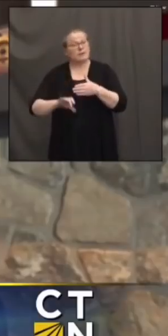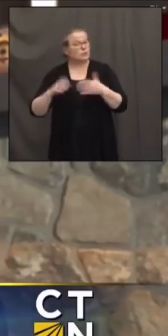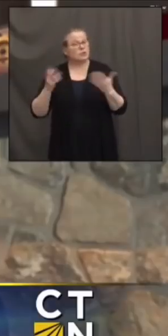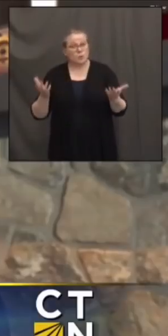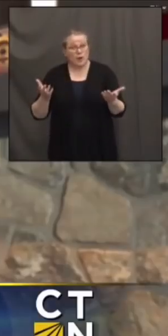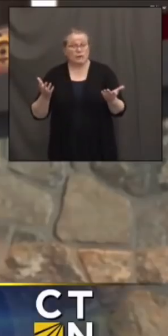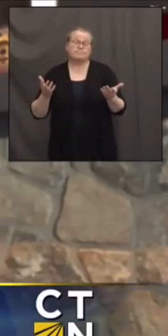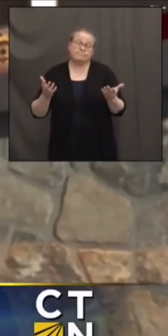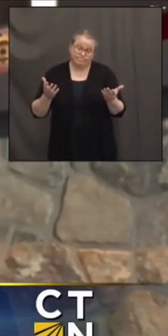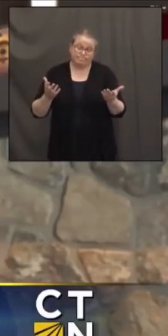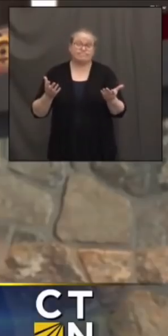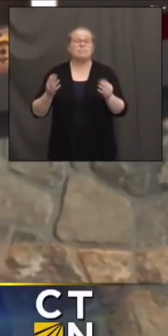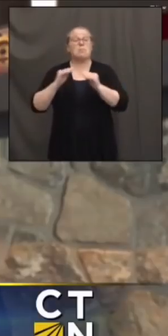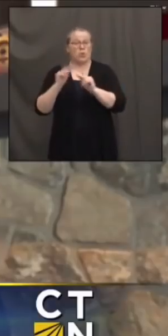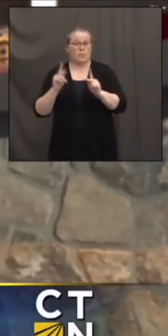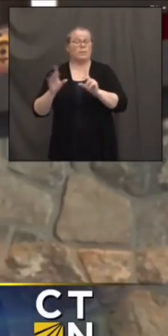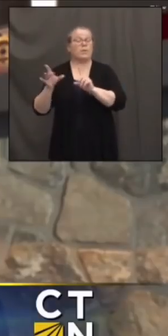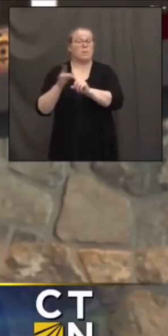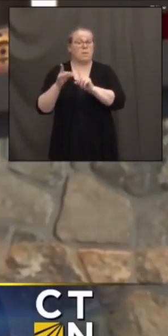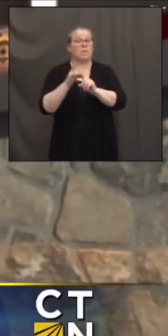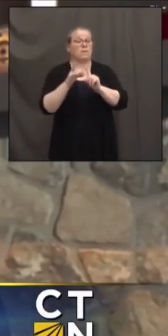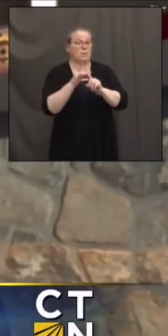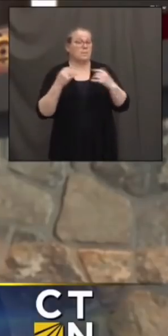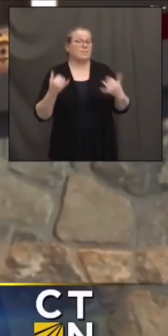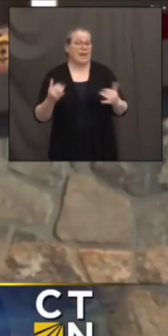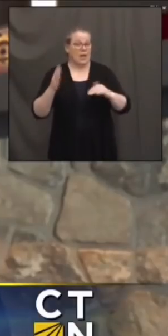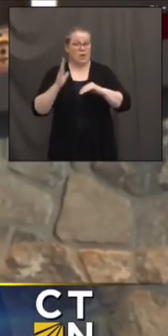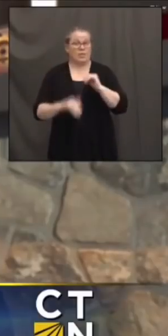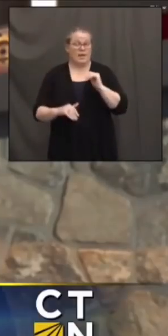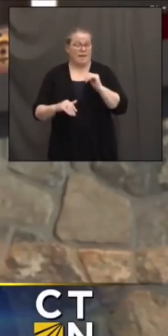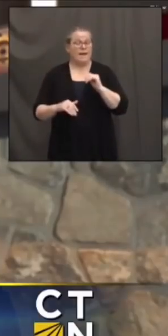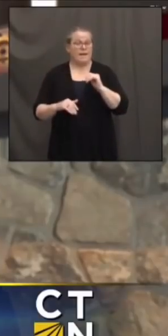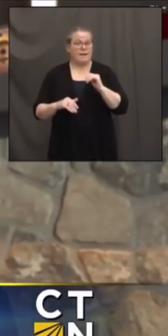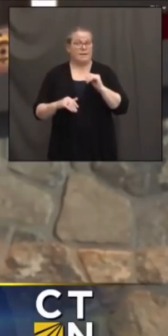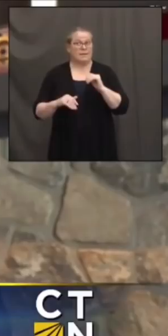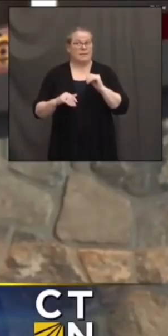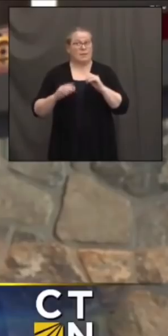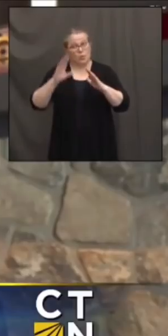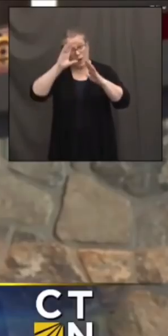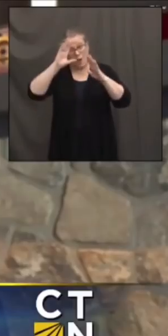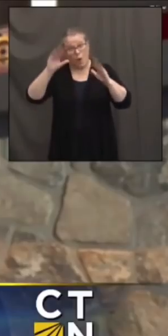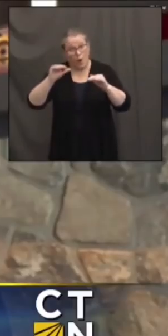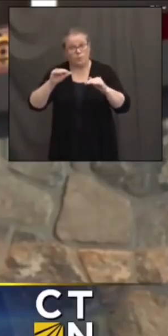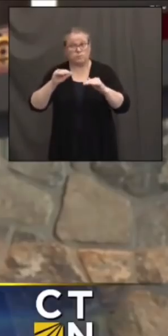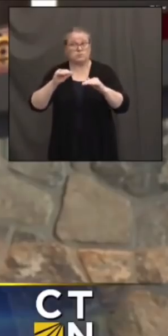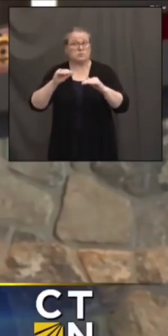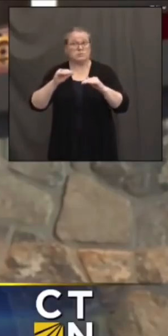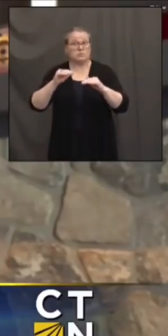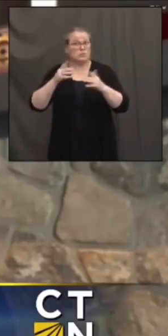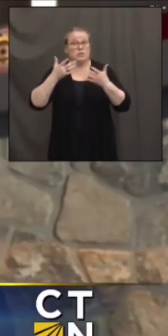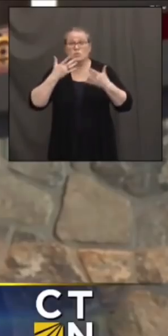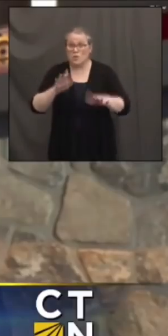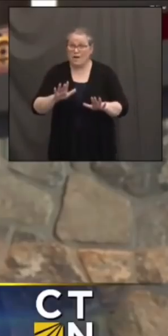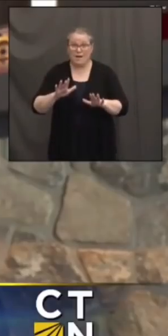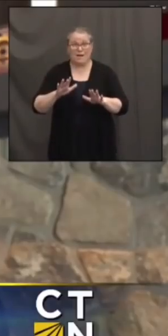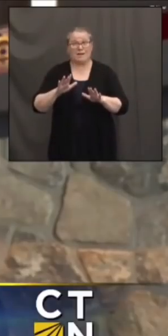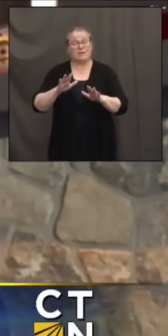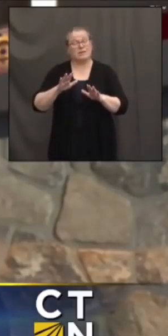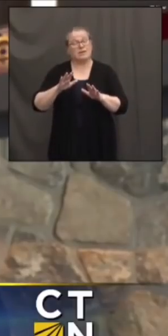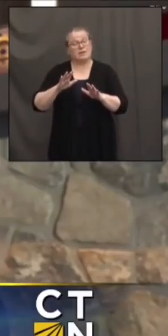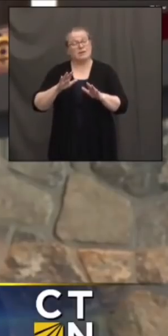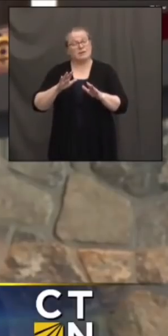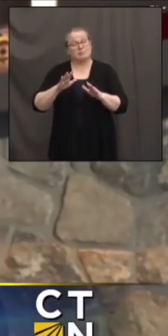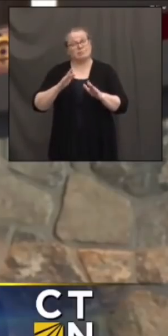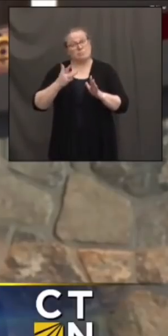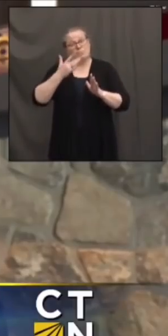consequence is we have more infection right now than I think many of us wanted, certainly, and many of us thought we'd be seeing right now. But again,